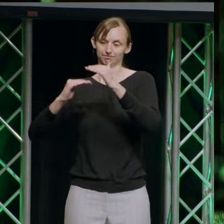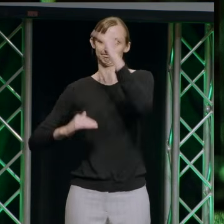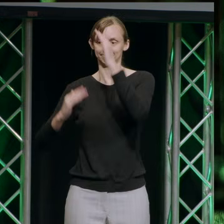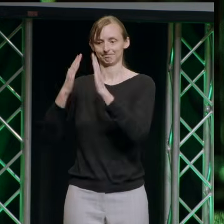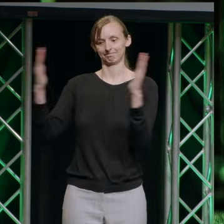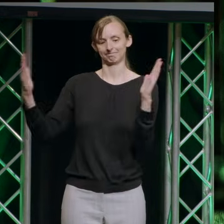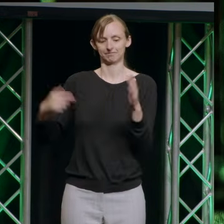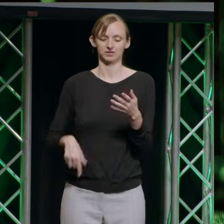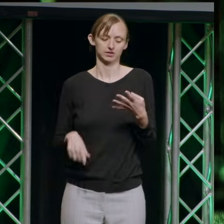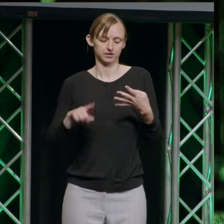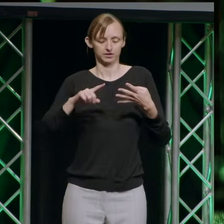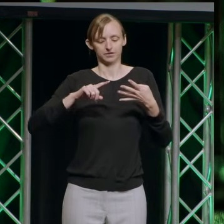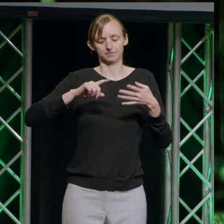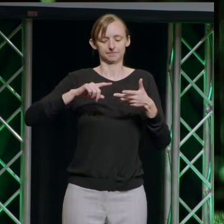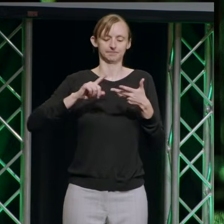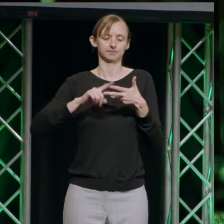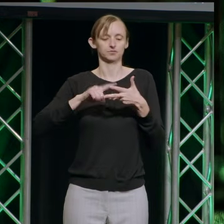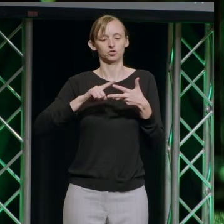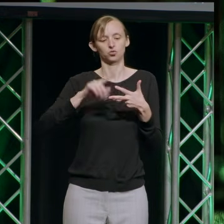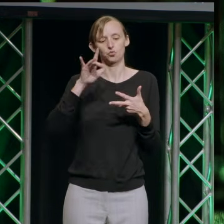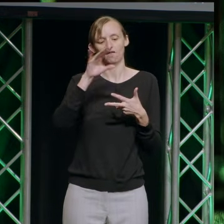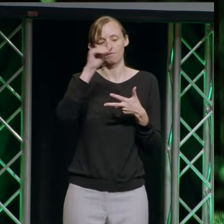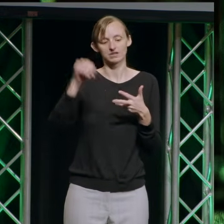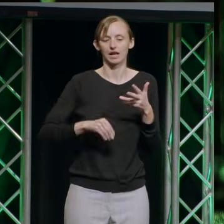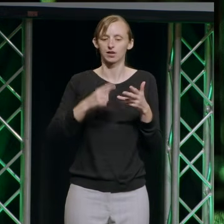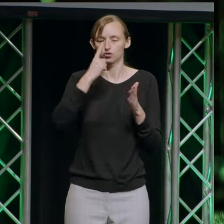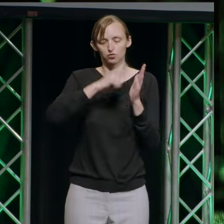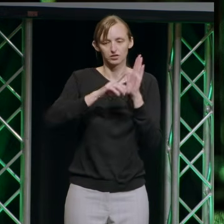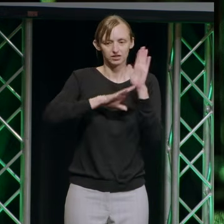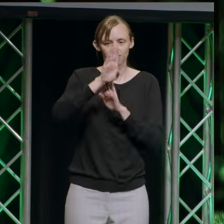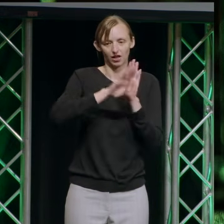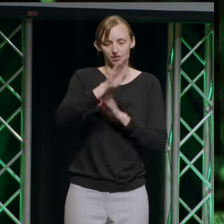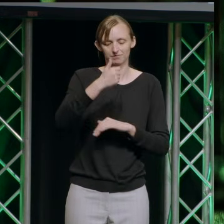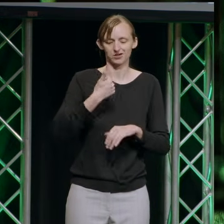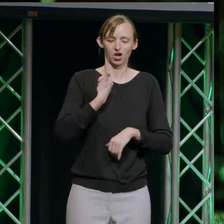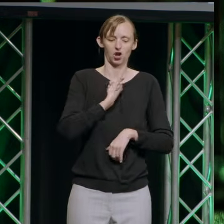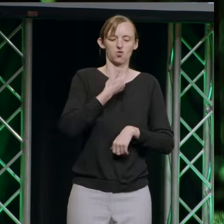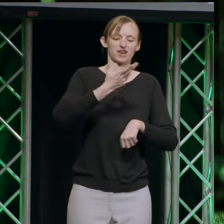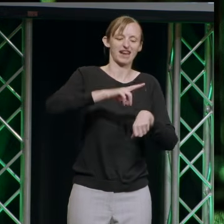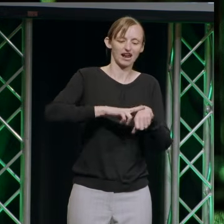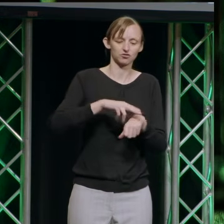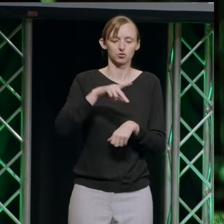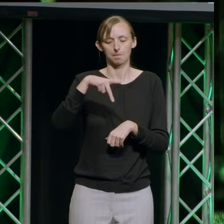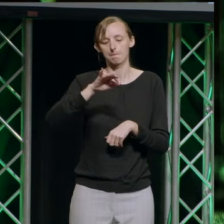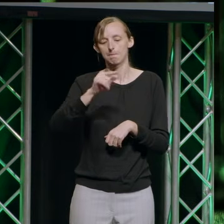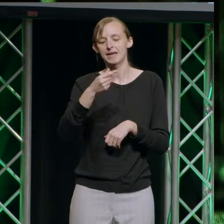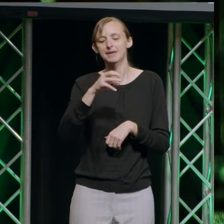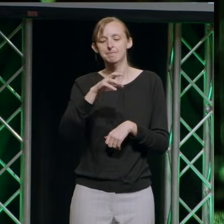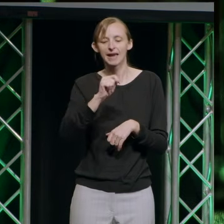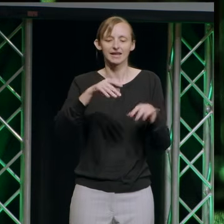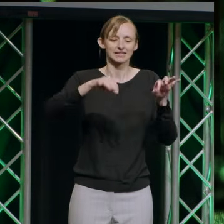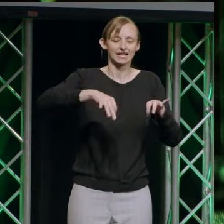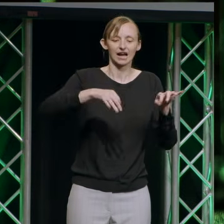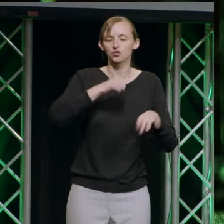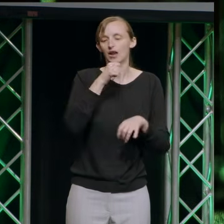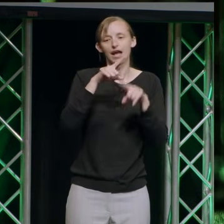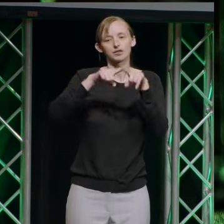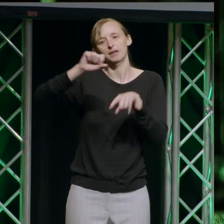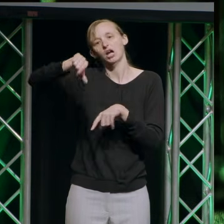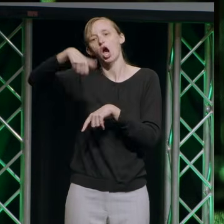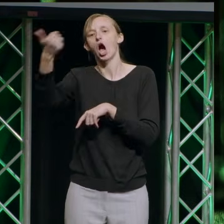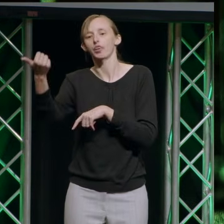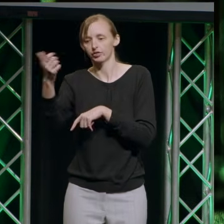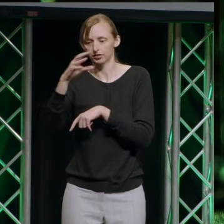spent on R&D investment to develop our own natural pigments, natural dyes, so we're not dependent externally on some of